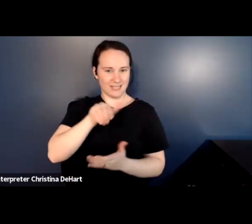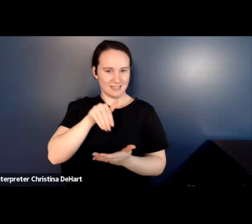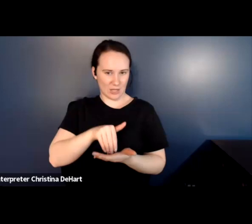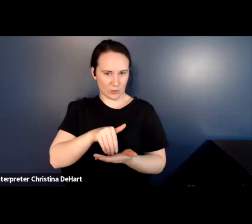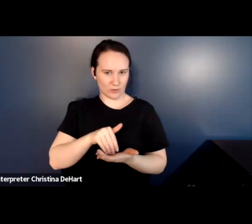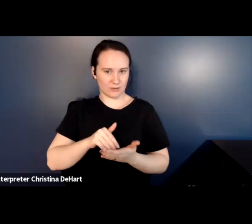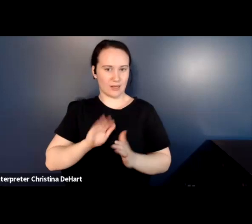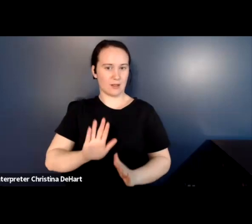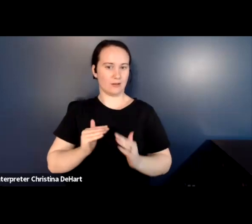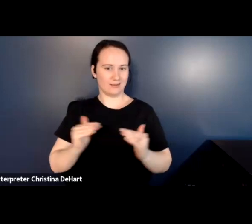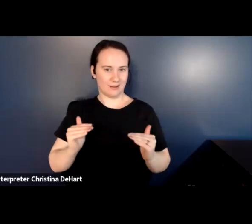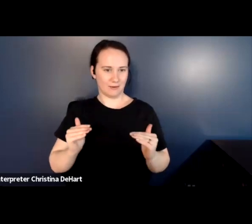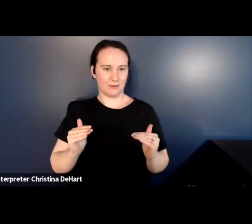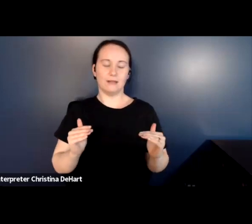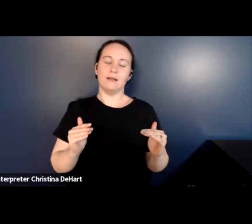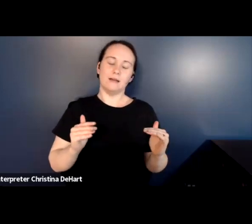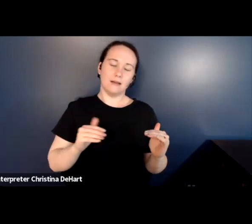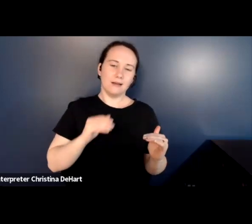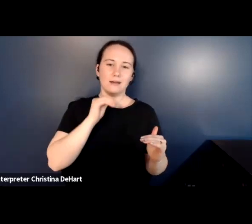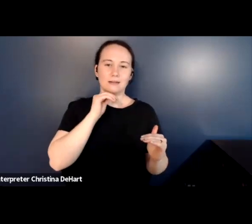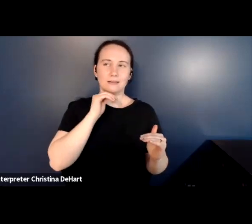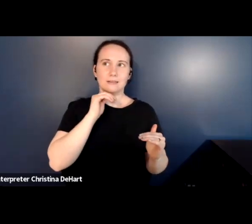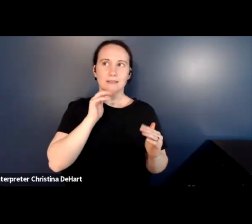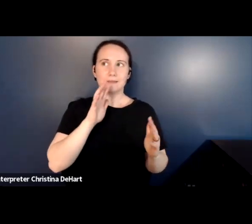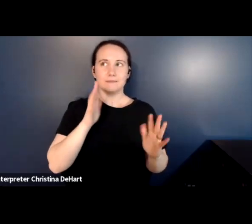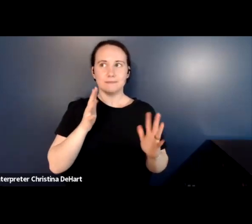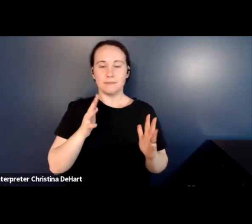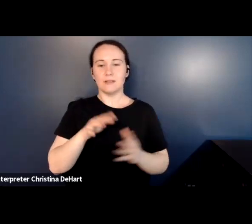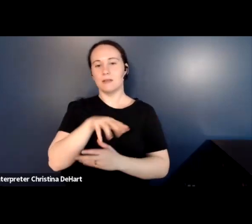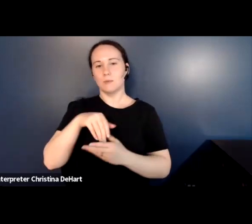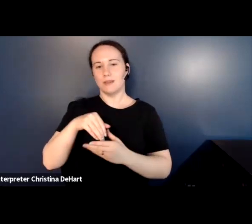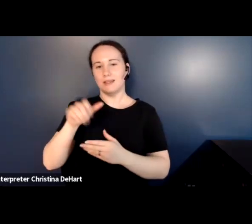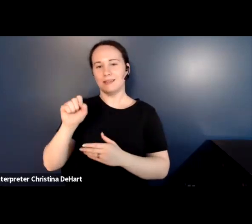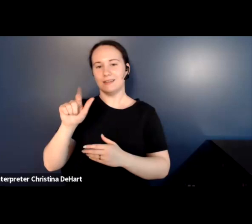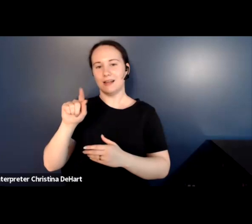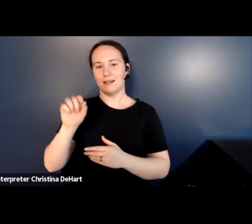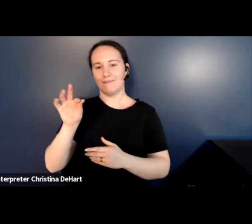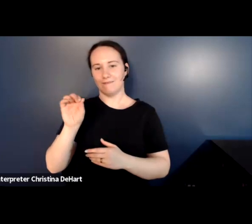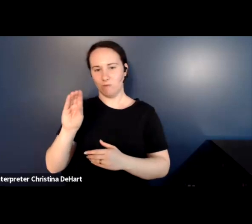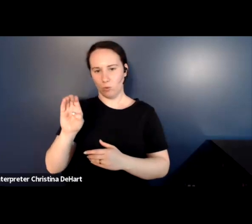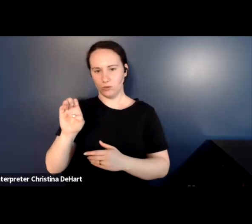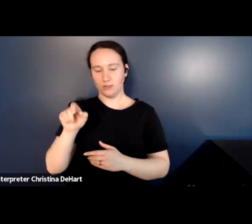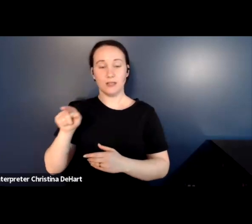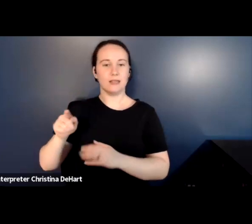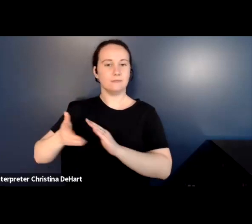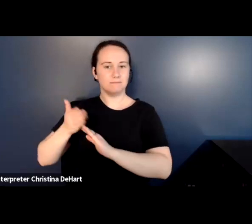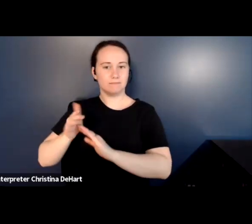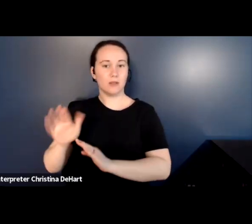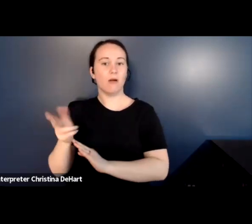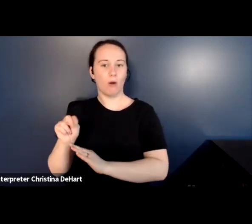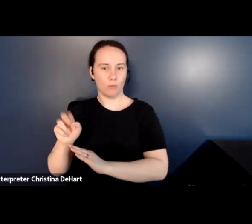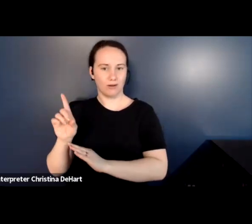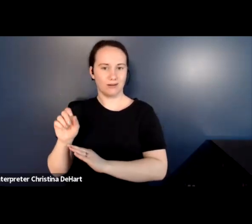something that we're doing, for the current centers. It's within Salesforce, and they would maintain that resource